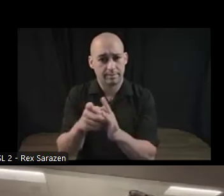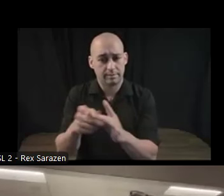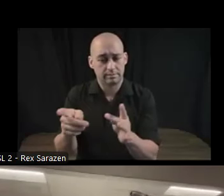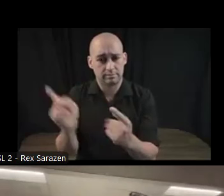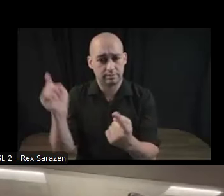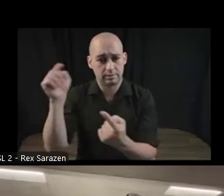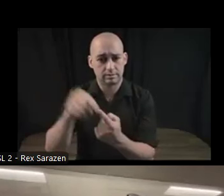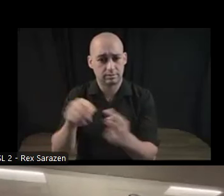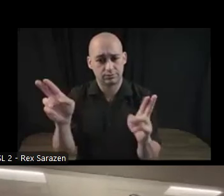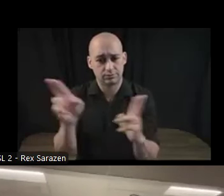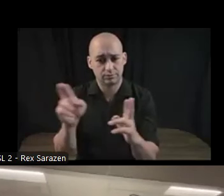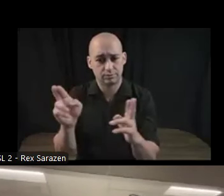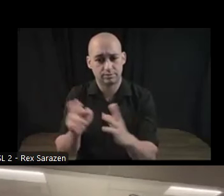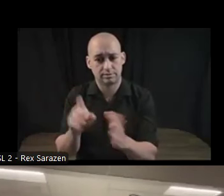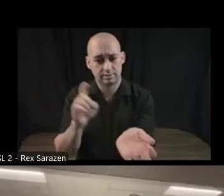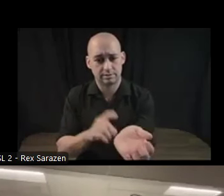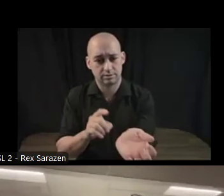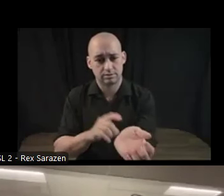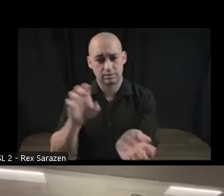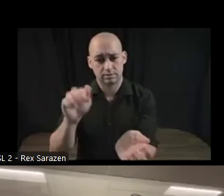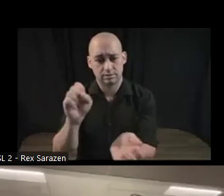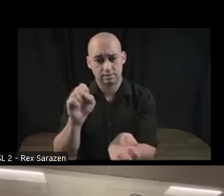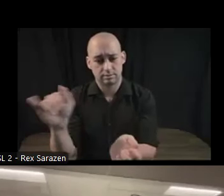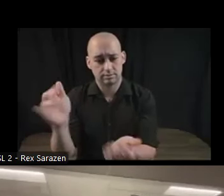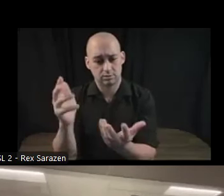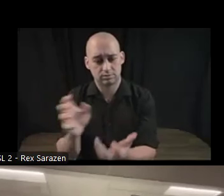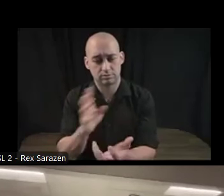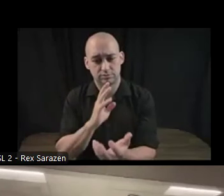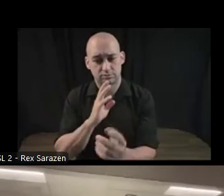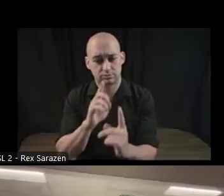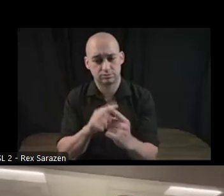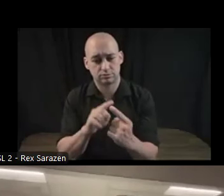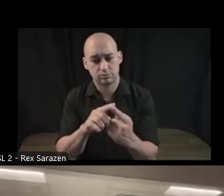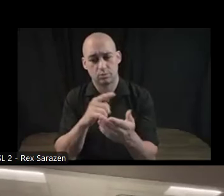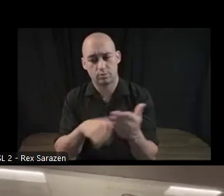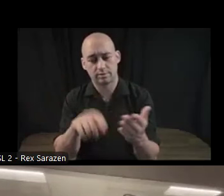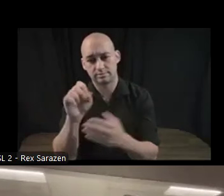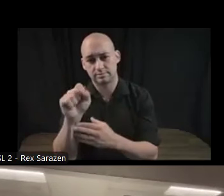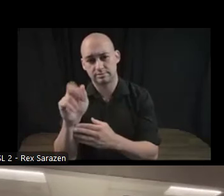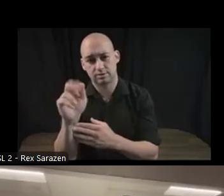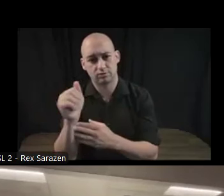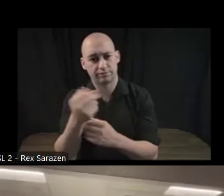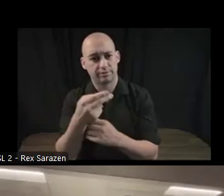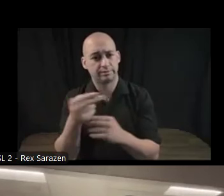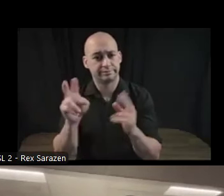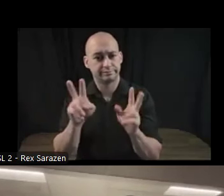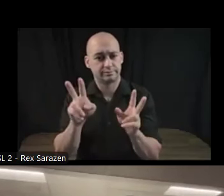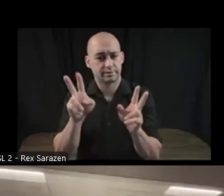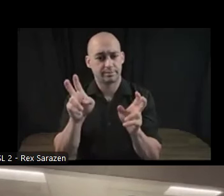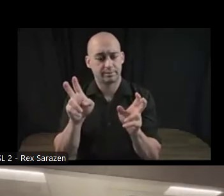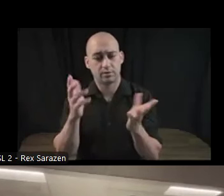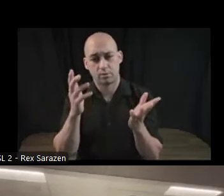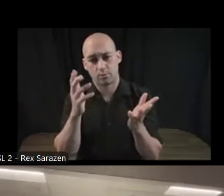Dr. Kazi wants to speak to what Sarah just Sure, this yeah. topic. I just want to echo